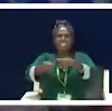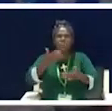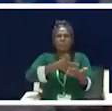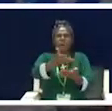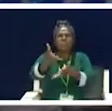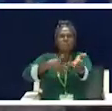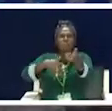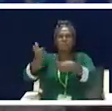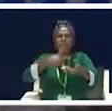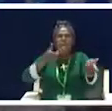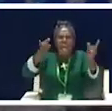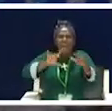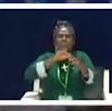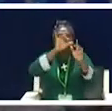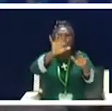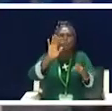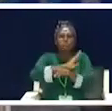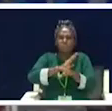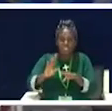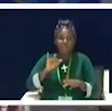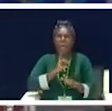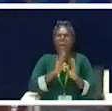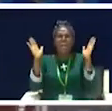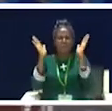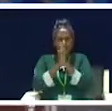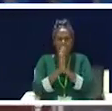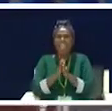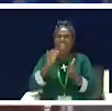I prophesy to you tonight, the